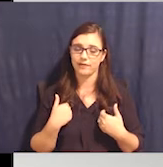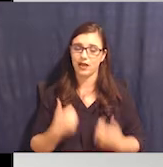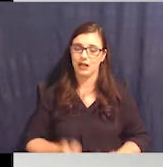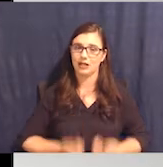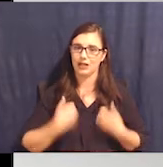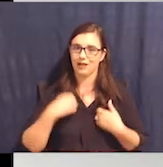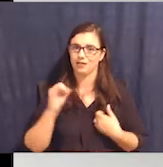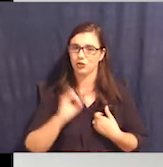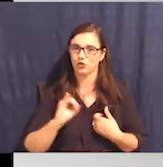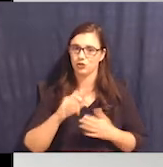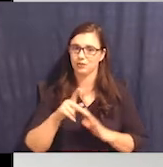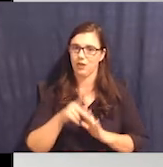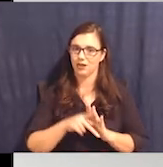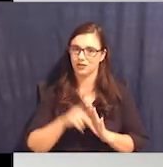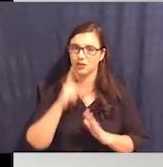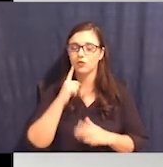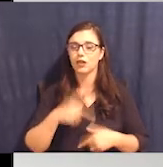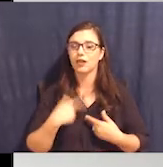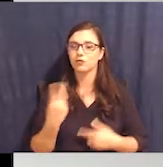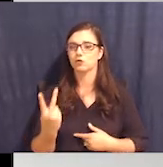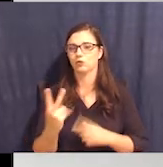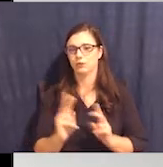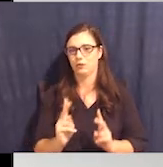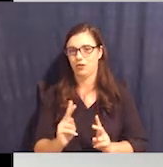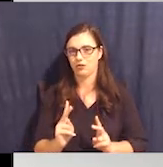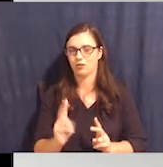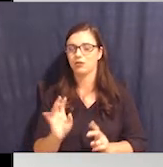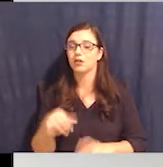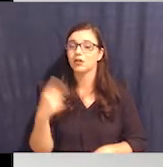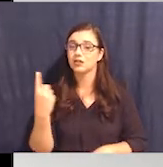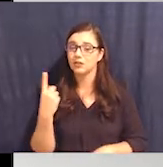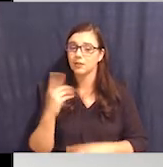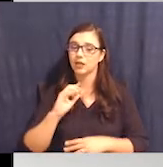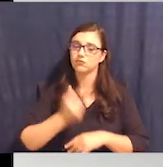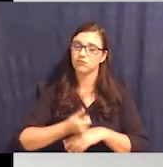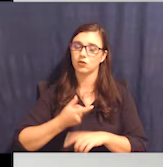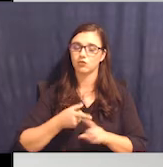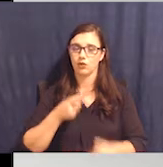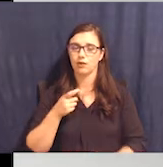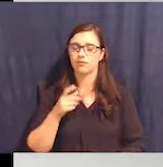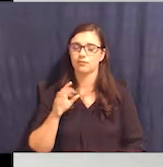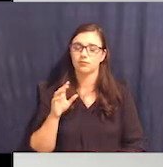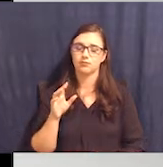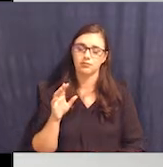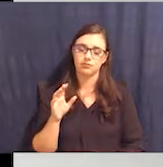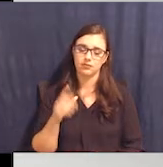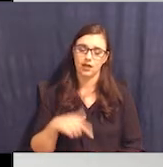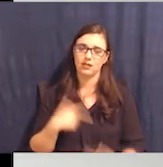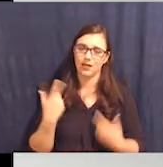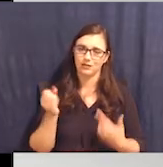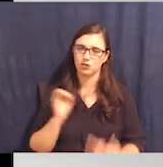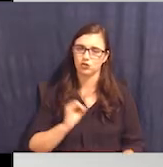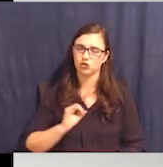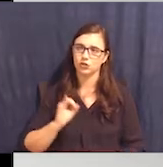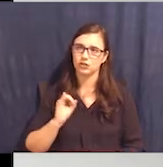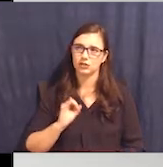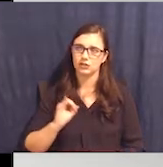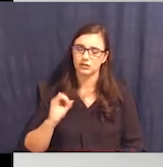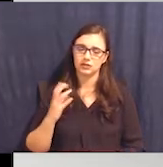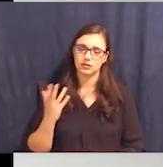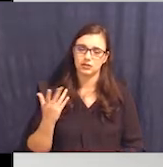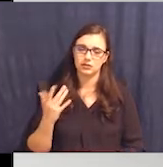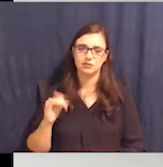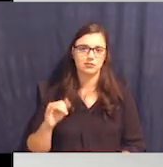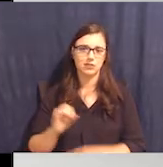have a life insurance policy on the life of two people. It was something that was created by life